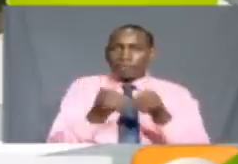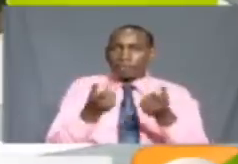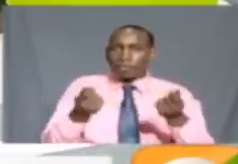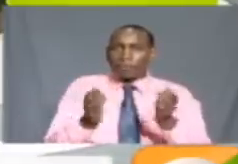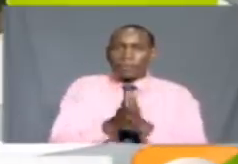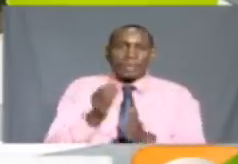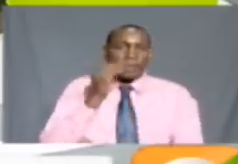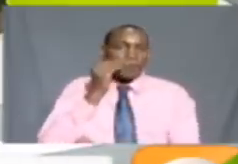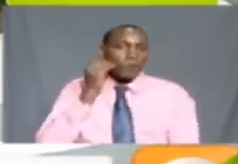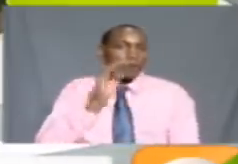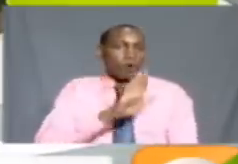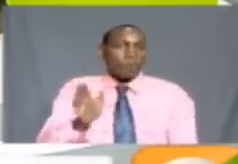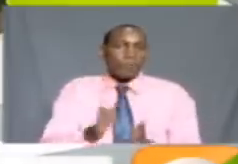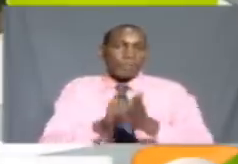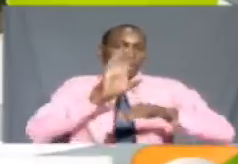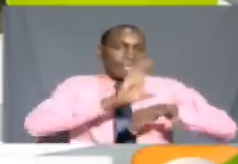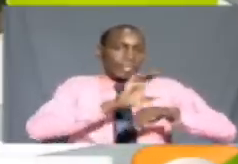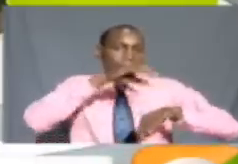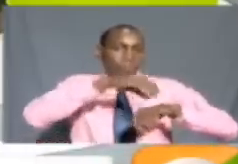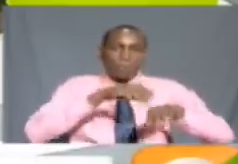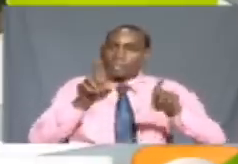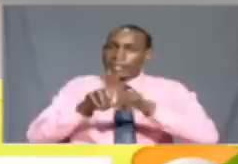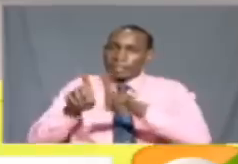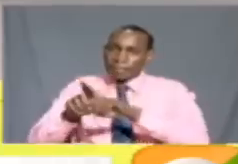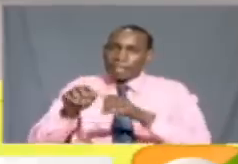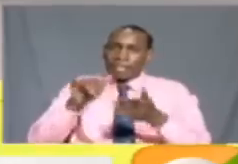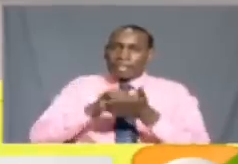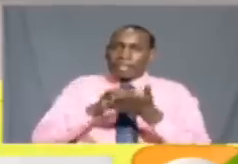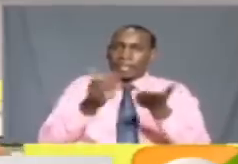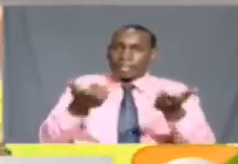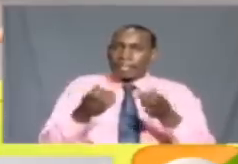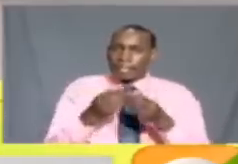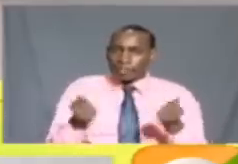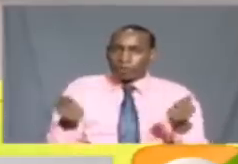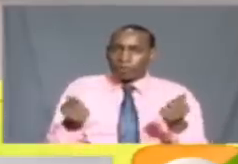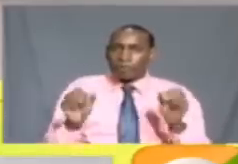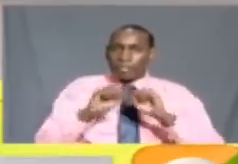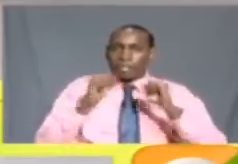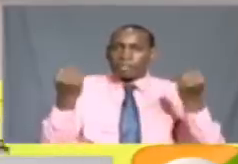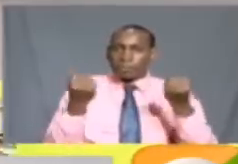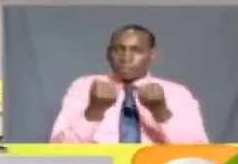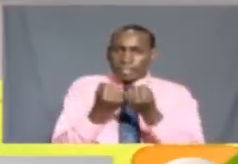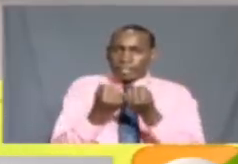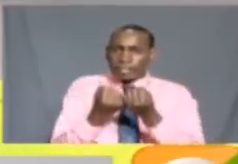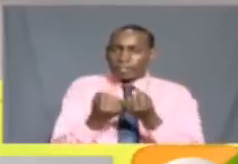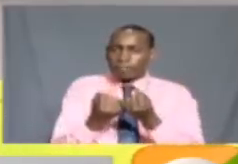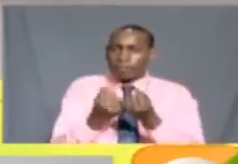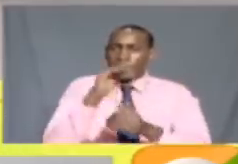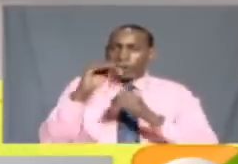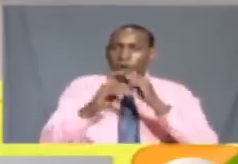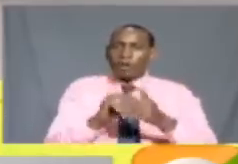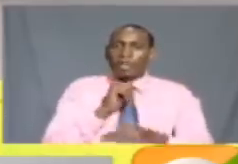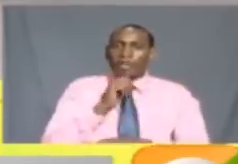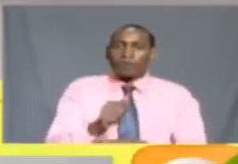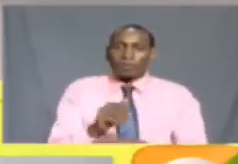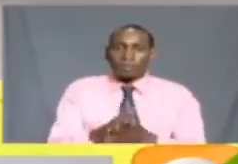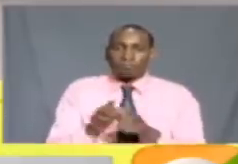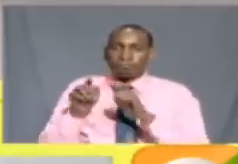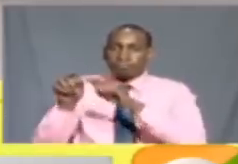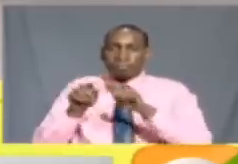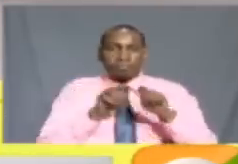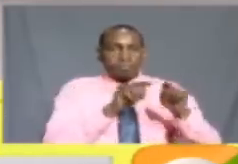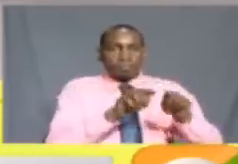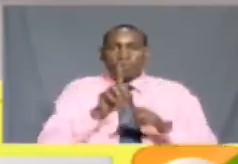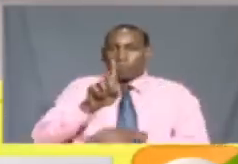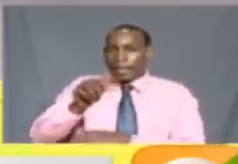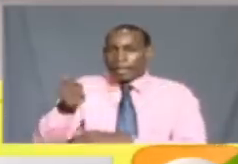at homes, in churches, in mosques as well, that we need to address this as a society, as a collective, and not just pointing the finger at